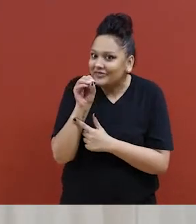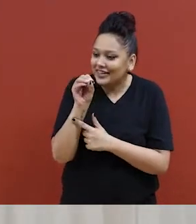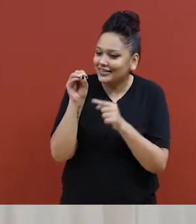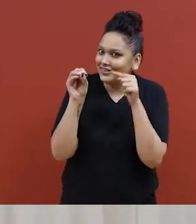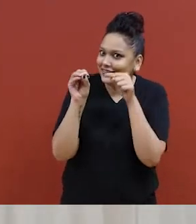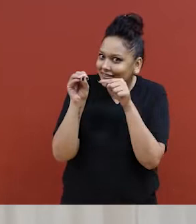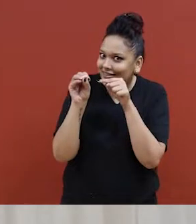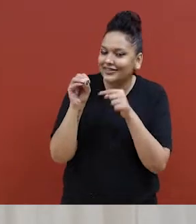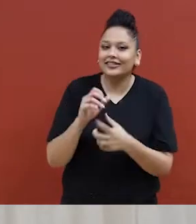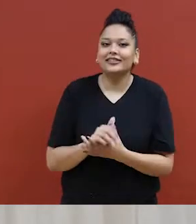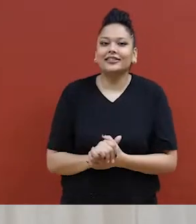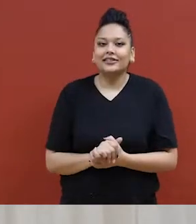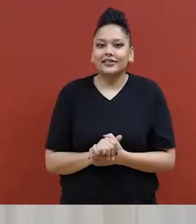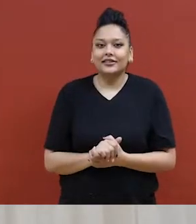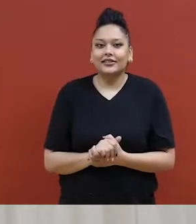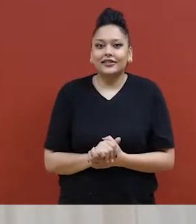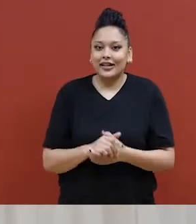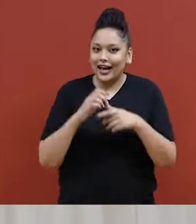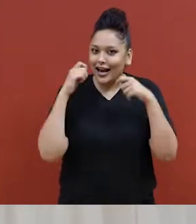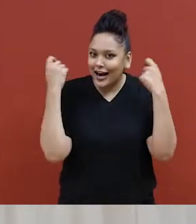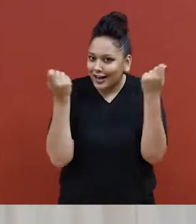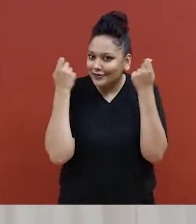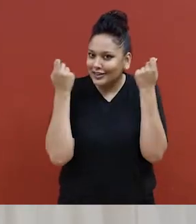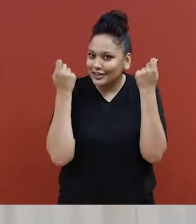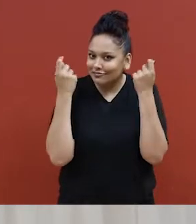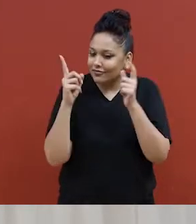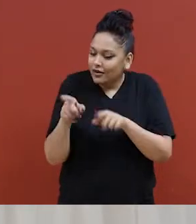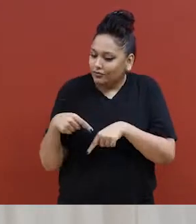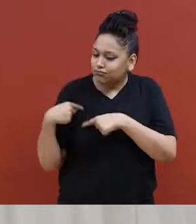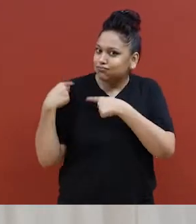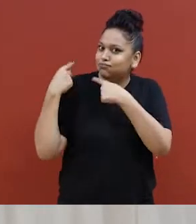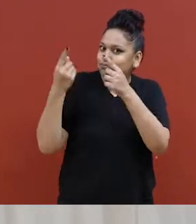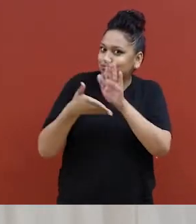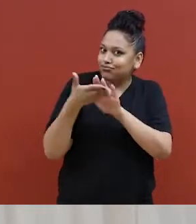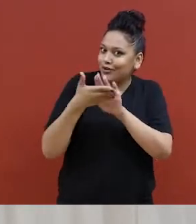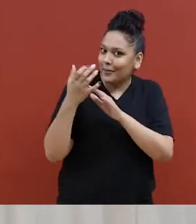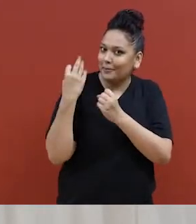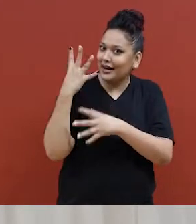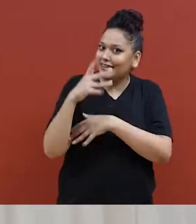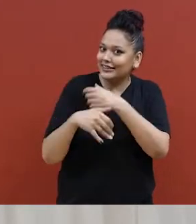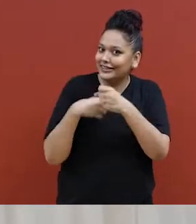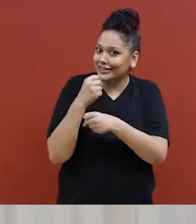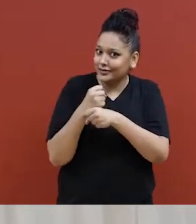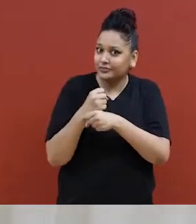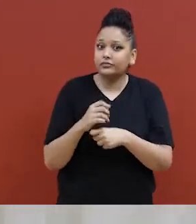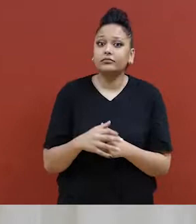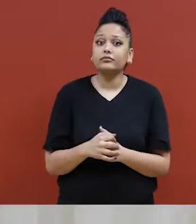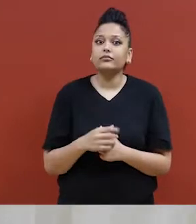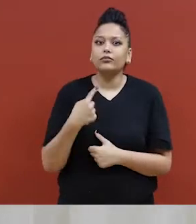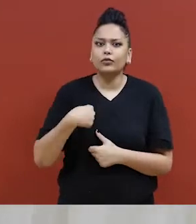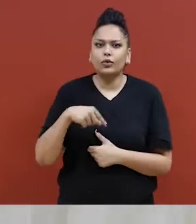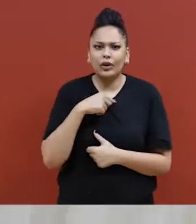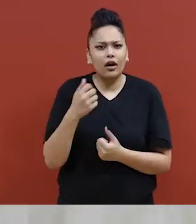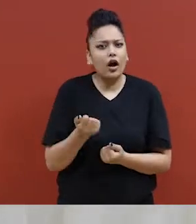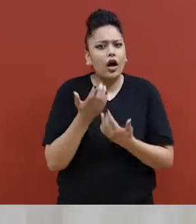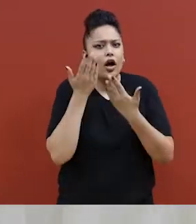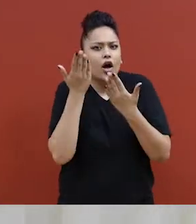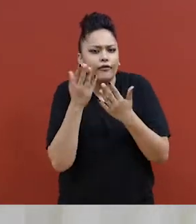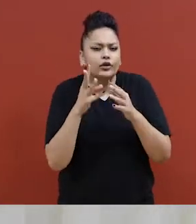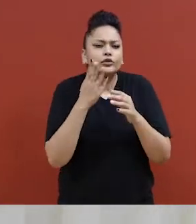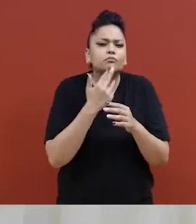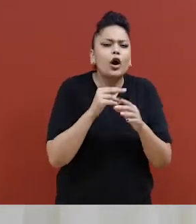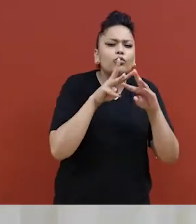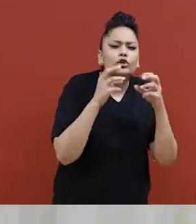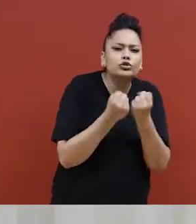that's 50, our 50th anniversary. So for the last 5 decades, we have been offering